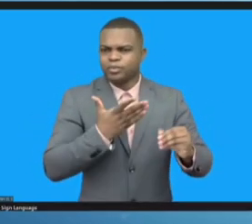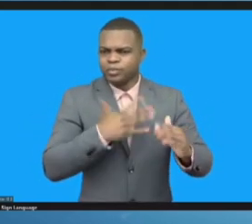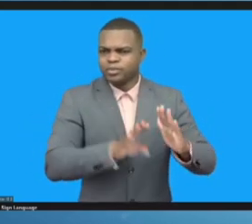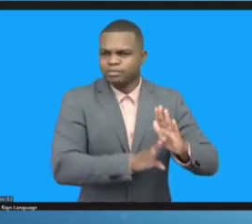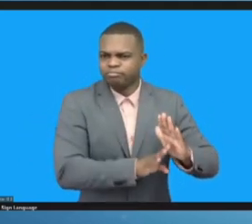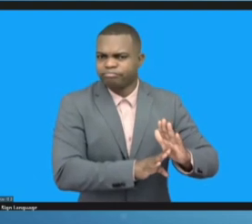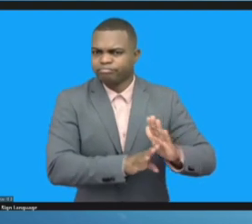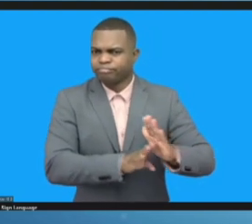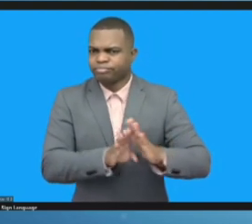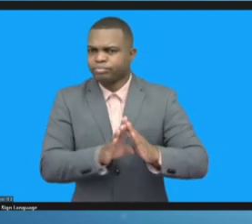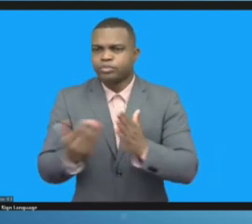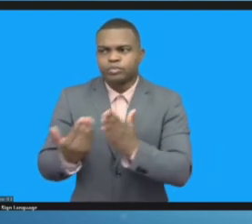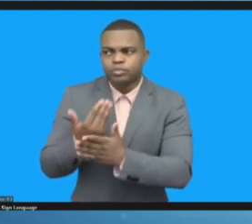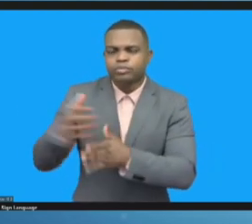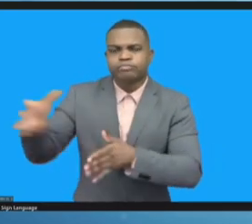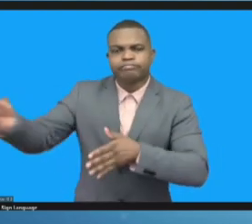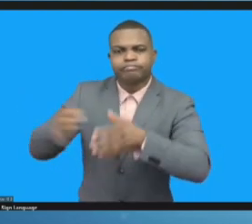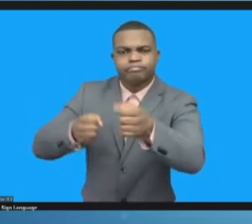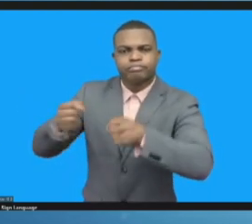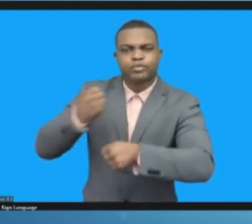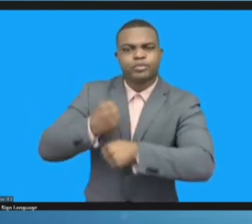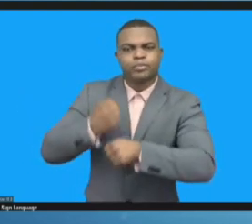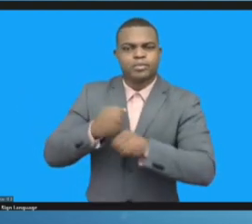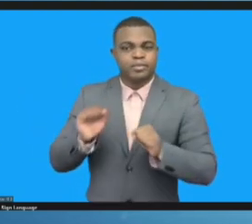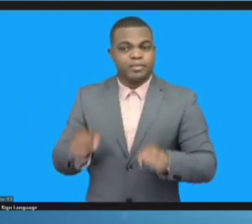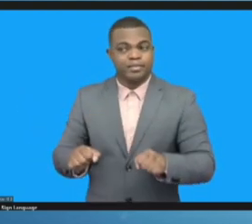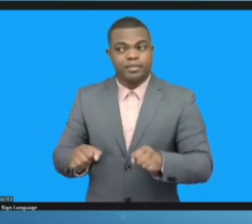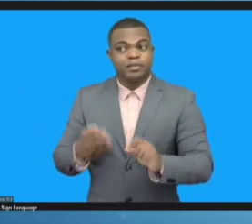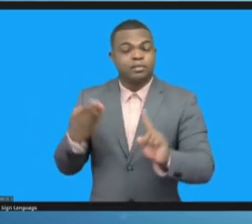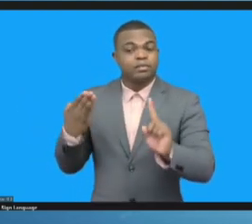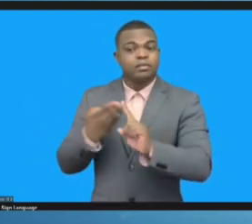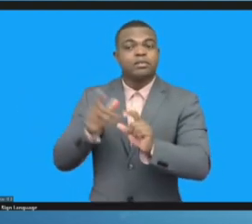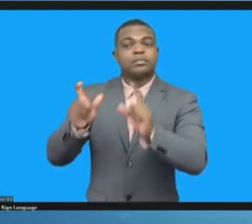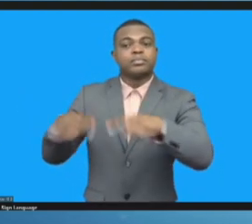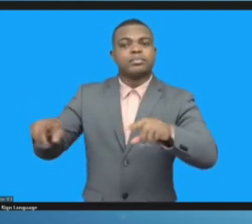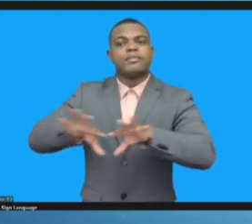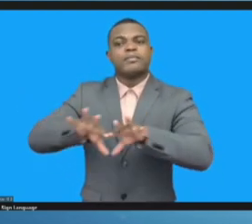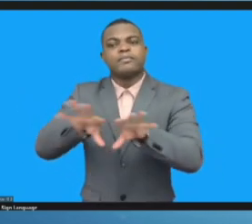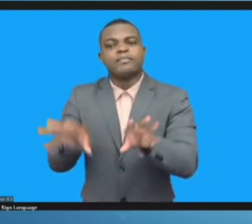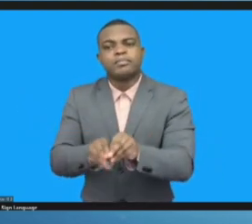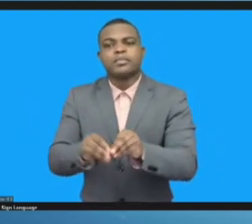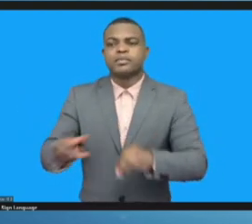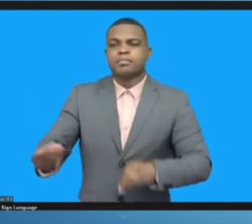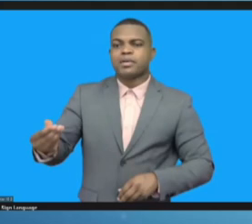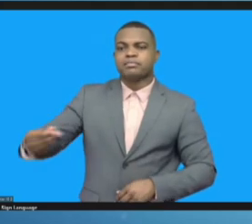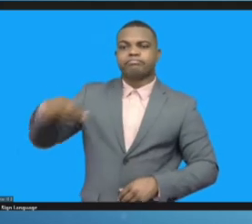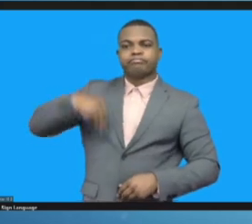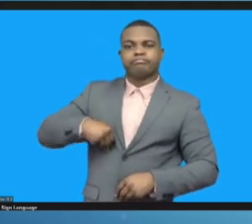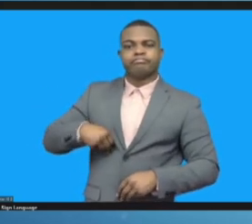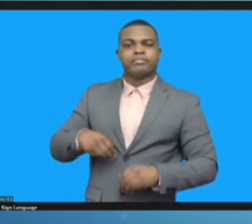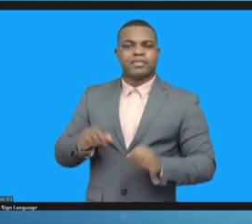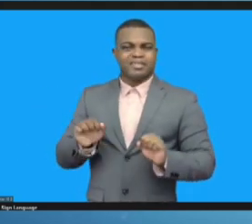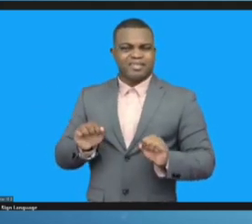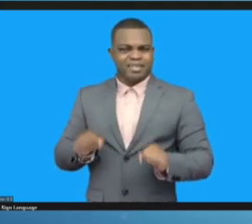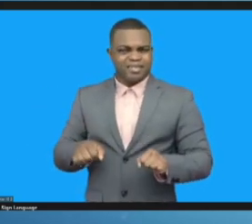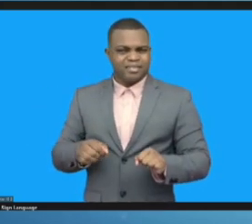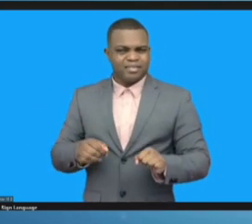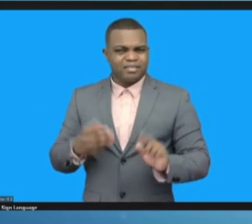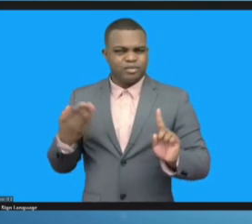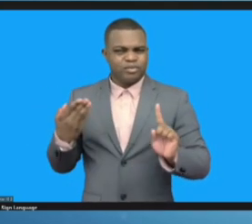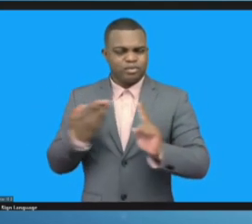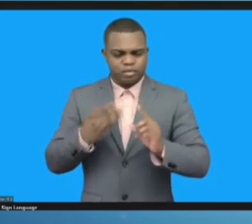communities. In Ghana, for instance, a business-to-business e-commerce platform, AgroCenter, connects 10,000